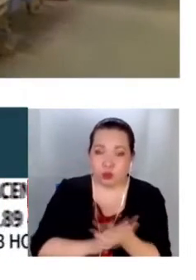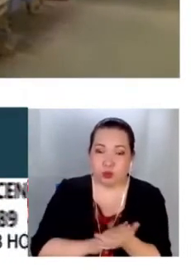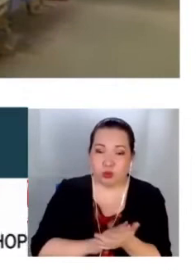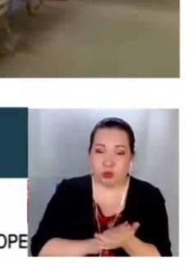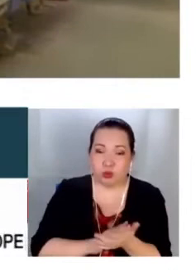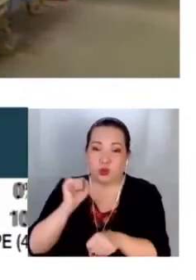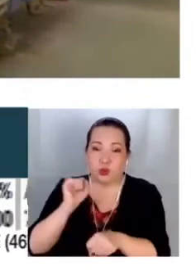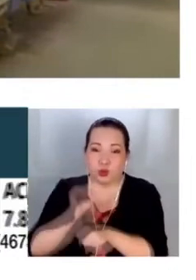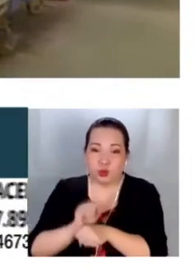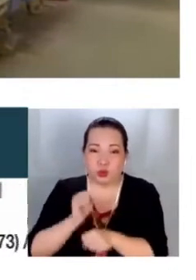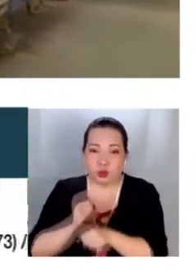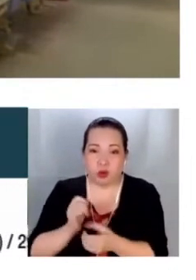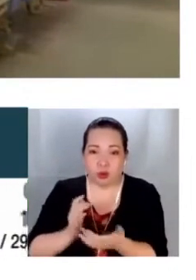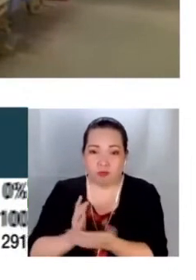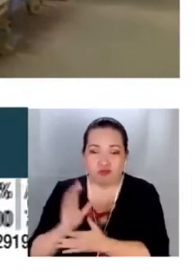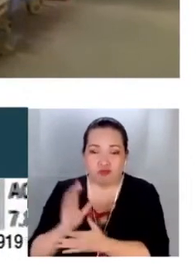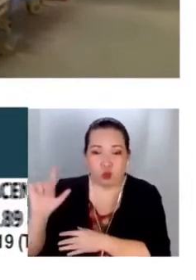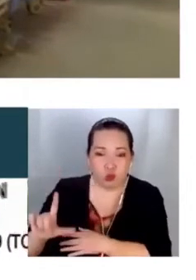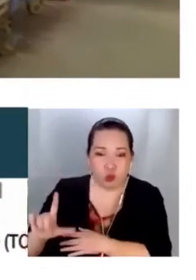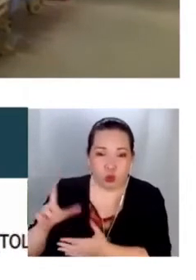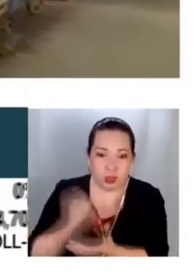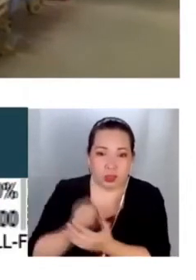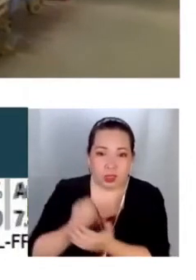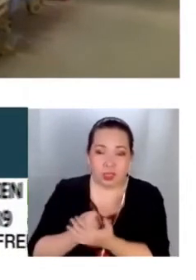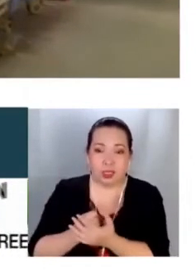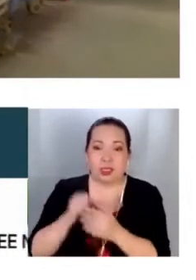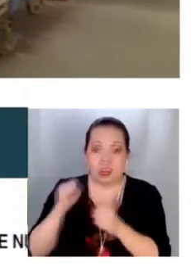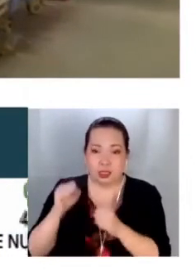they have a second, third, fourth child. Mm-hmm. And